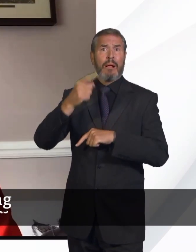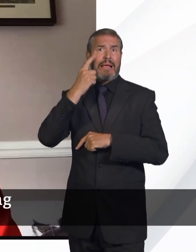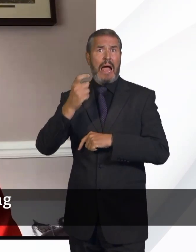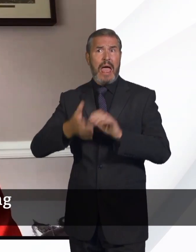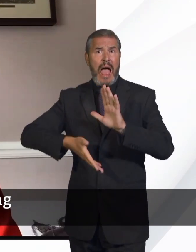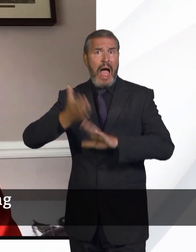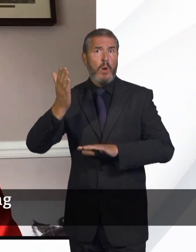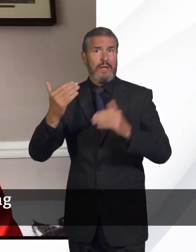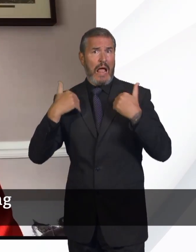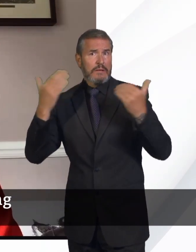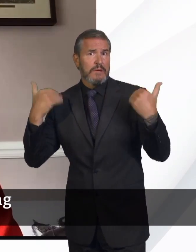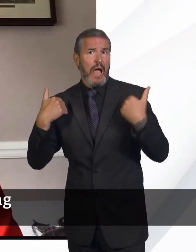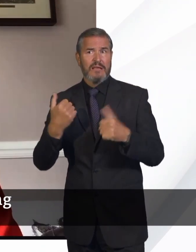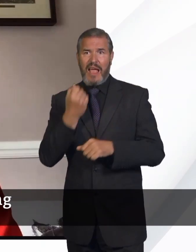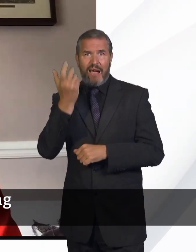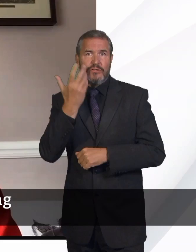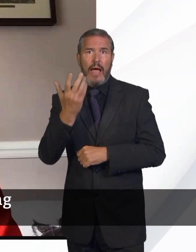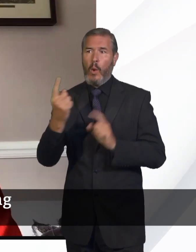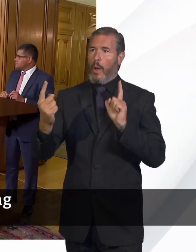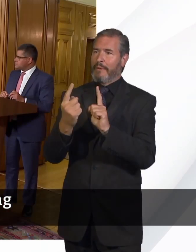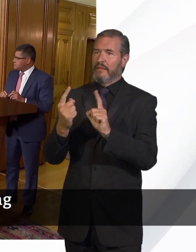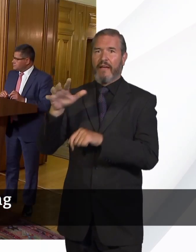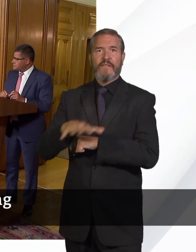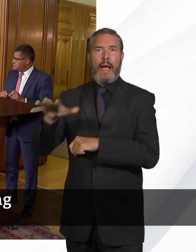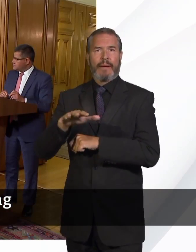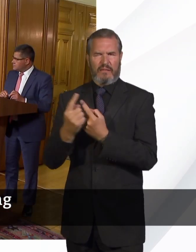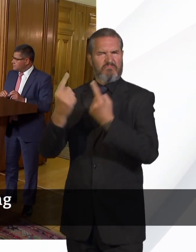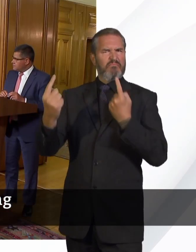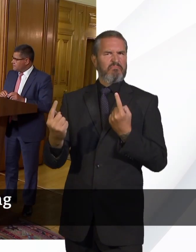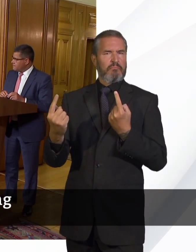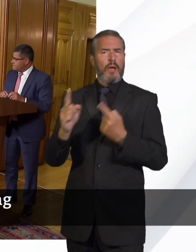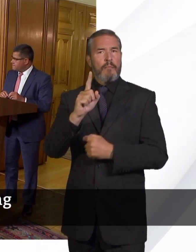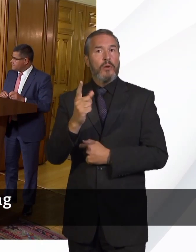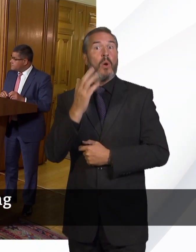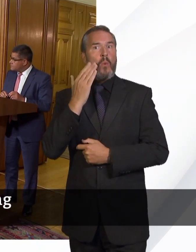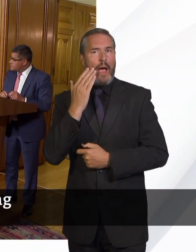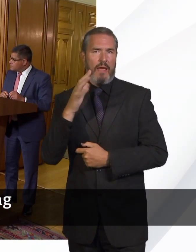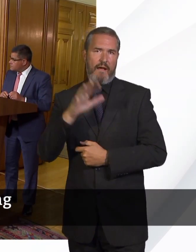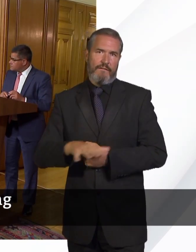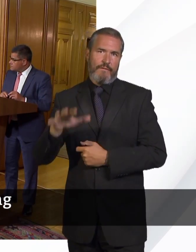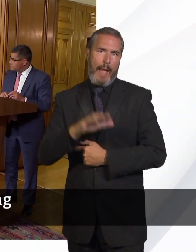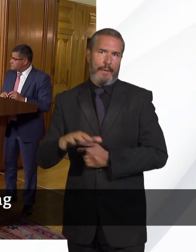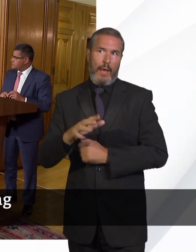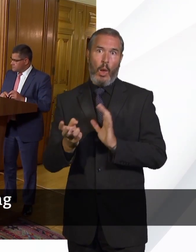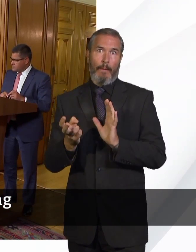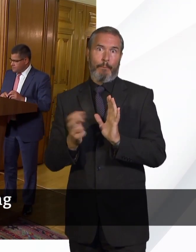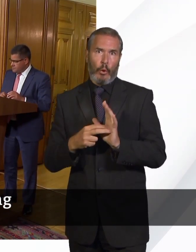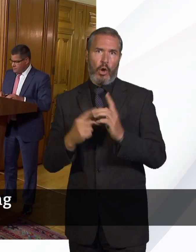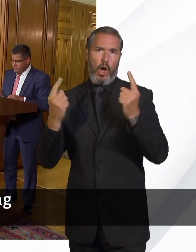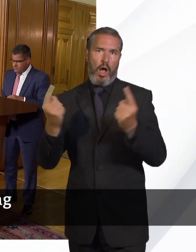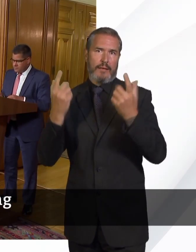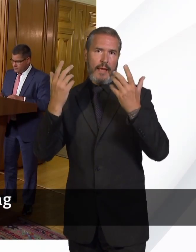exercise or meet family following social distancing rules. But when can people and families book UK holidays and